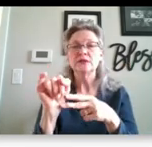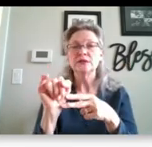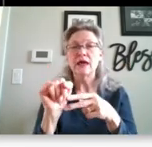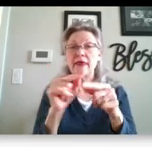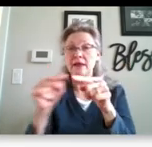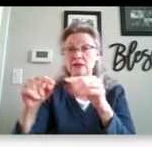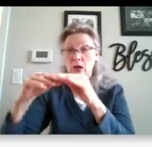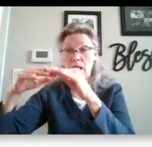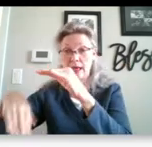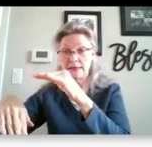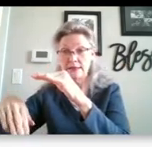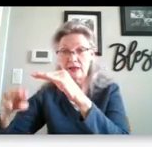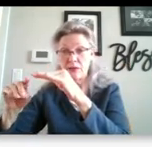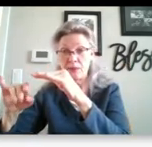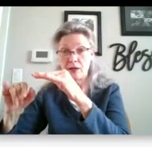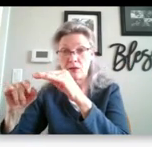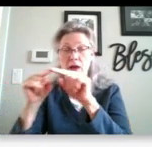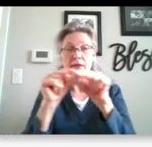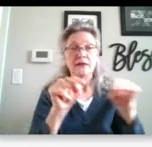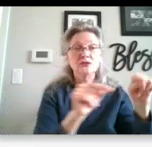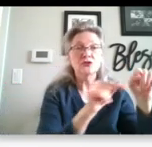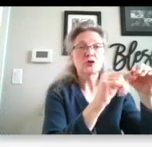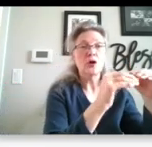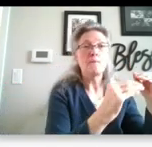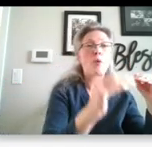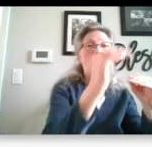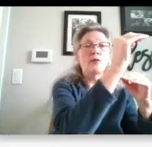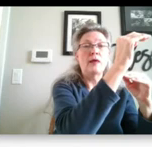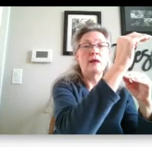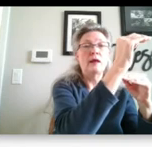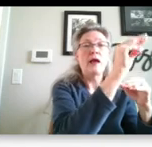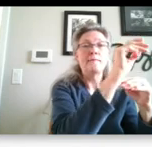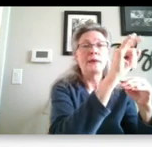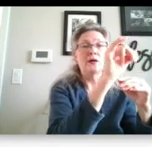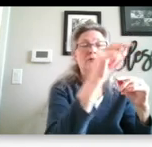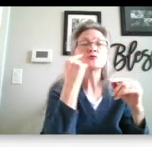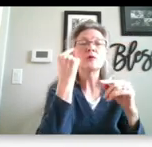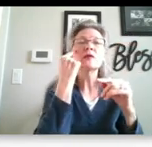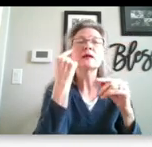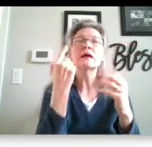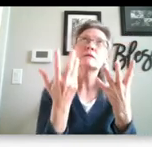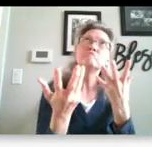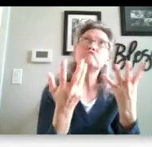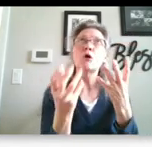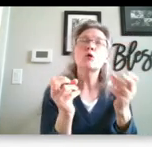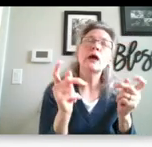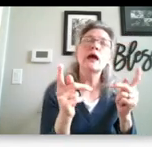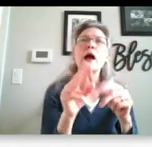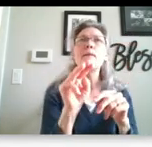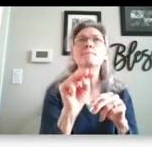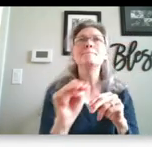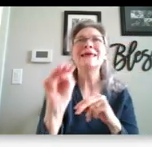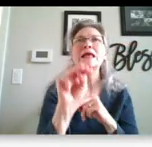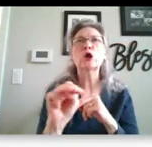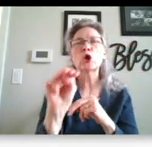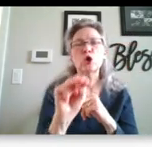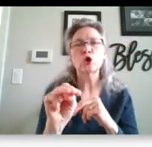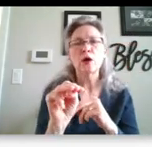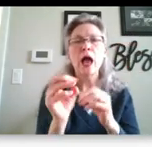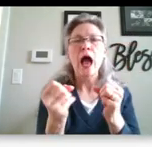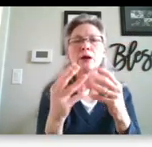meter. All of these are going to be greater than a meter. So if we're thinking, okay, well, a meter, how does